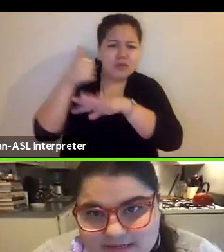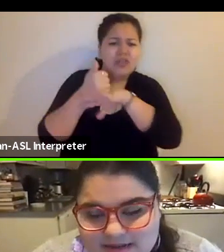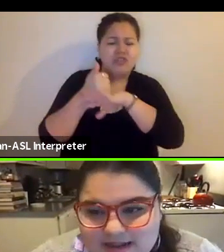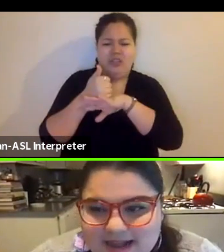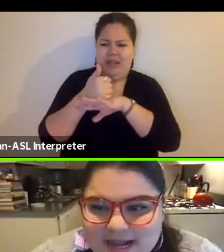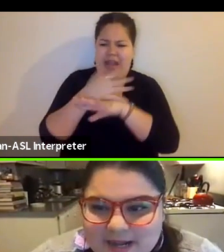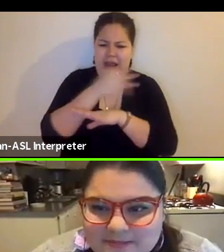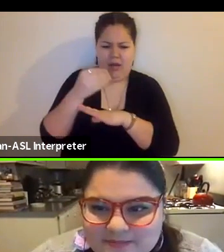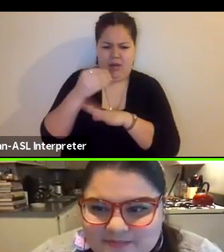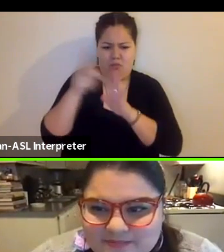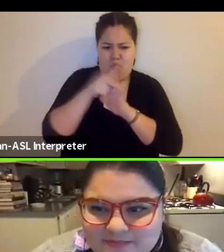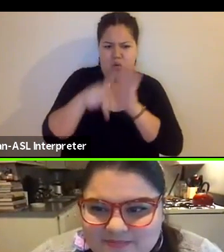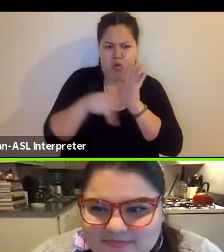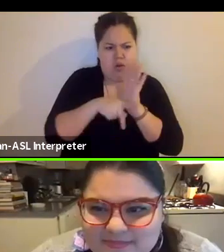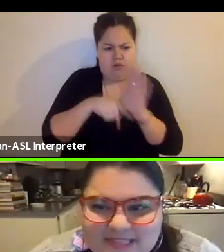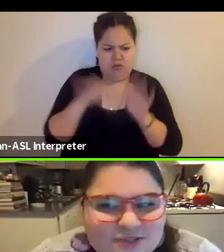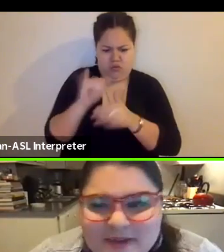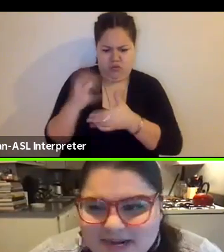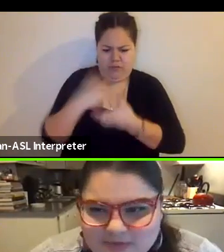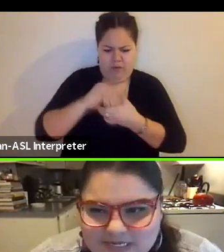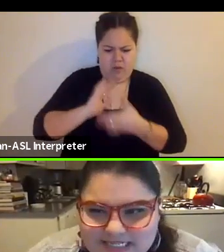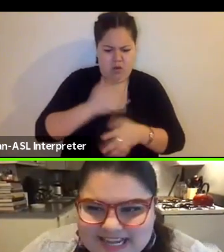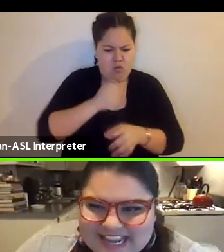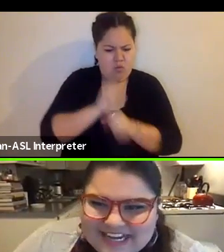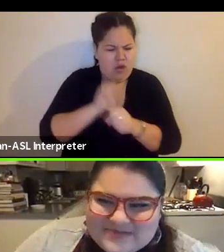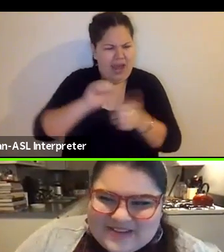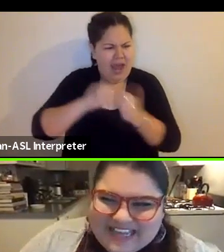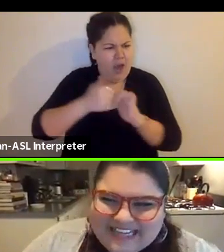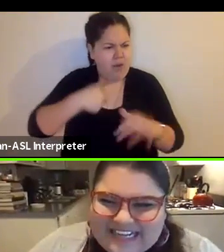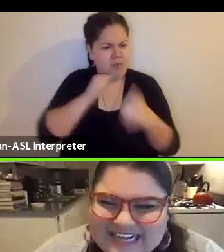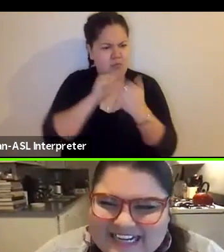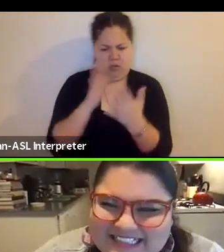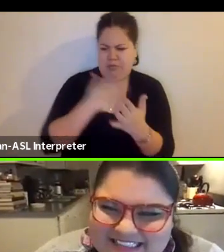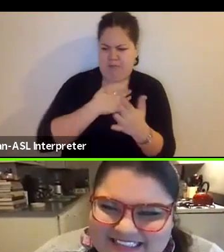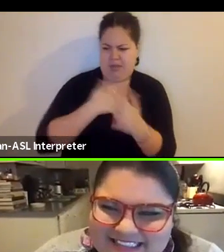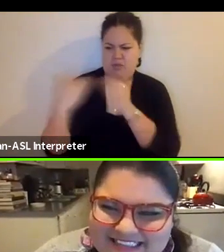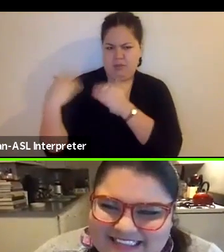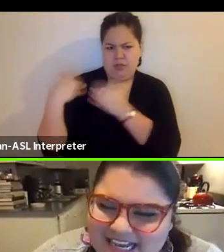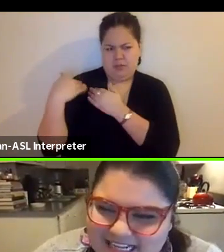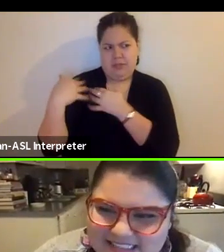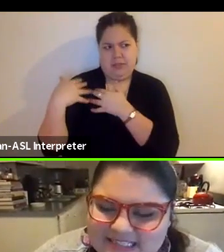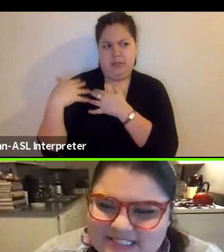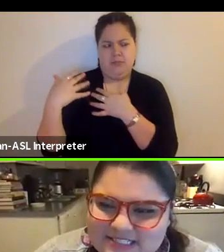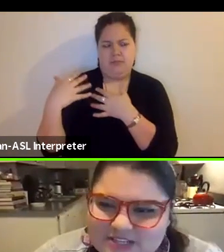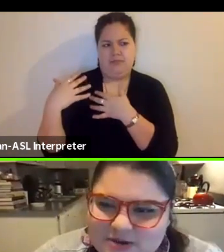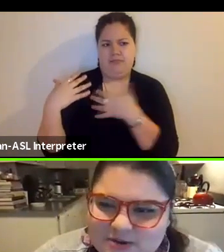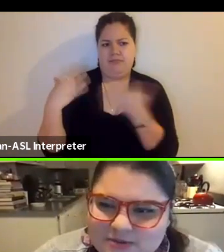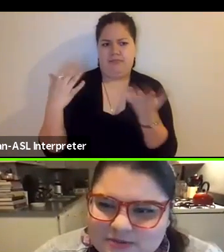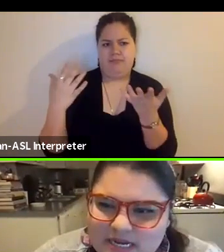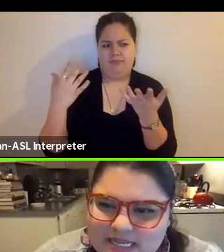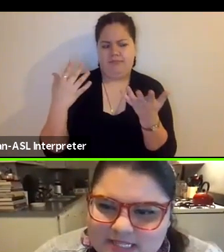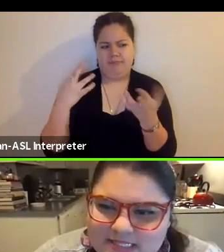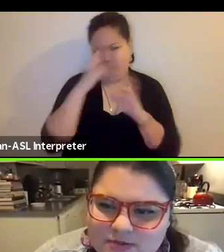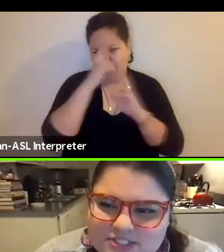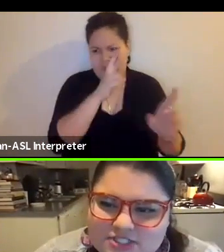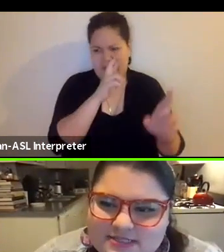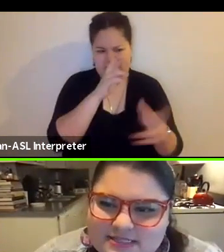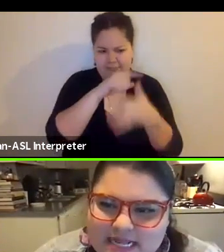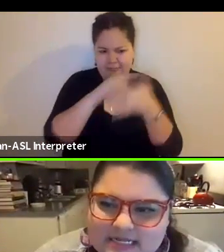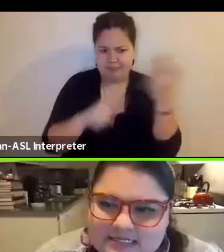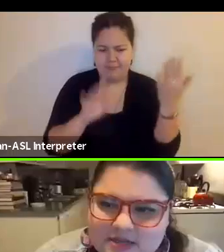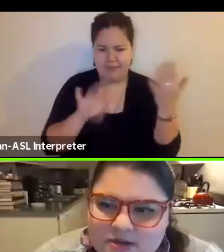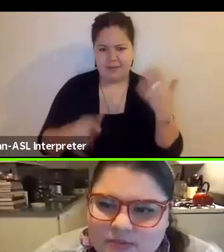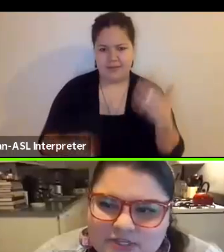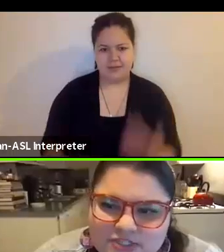work? Dramatic reading. Anyway, Yeah. And so, again, these are